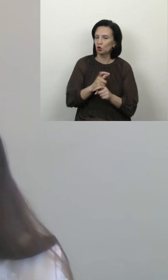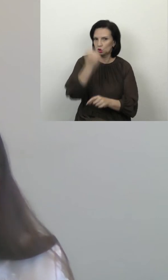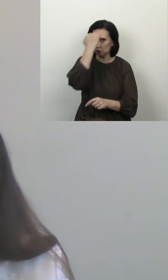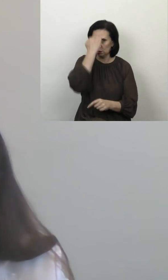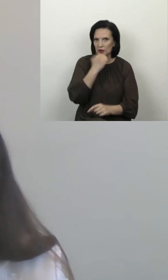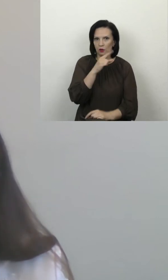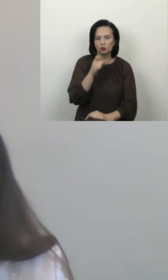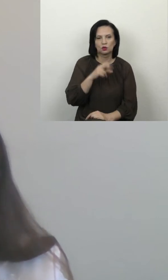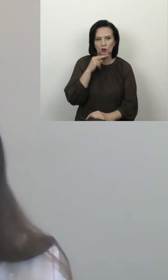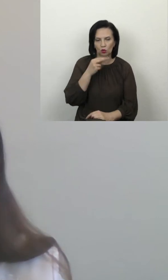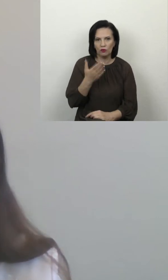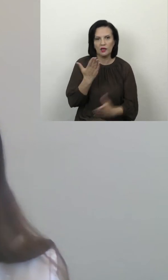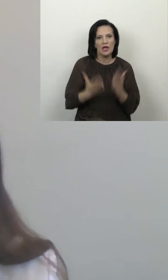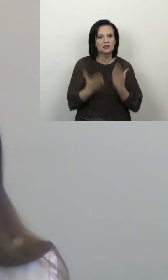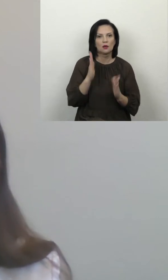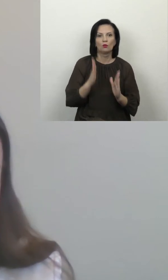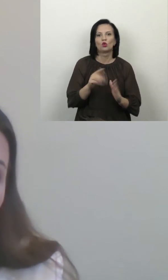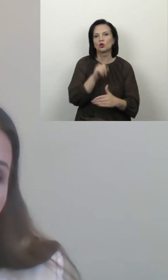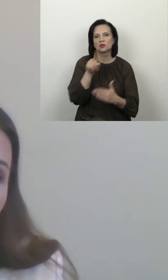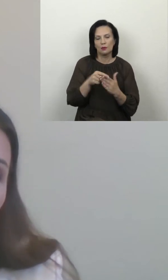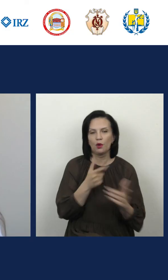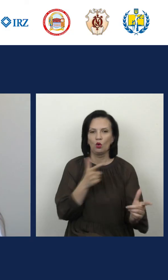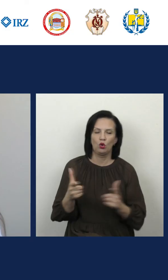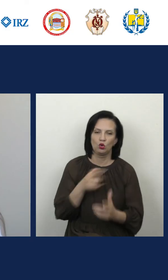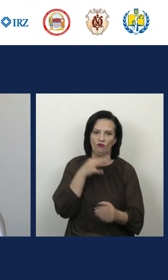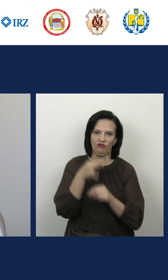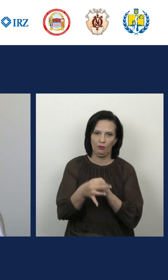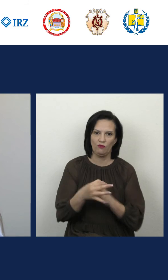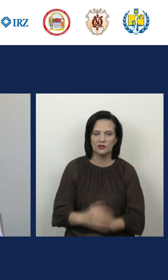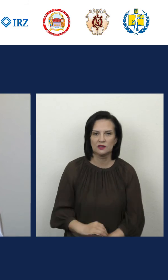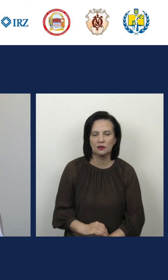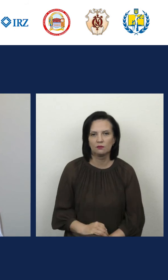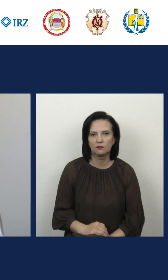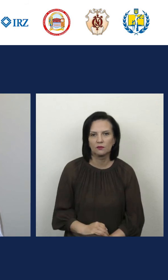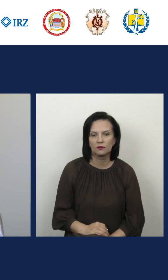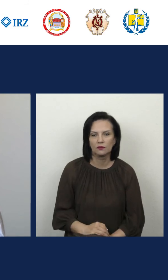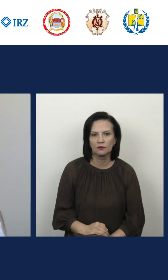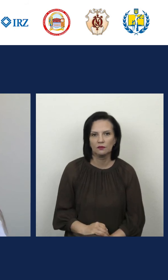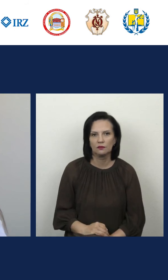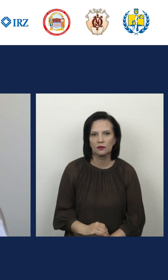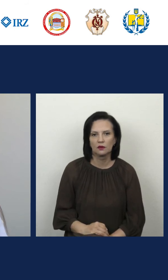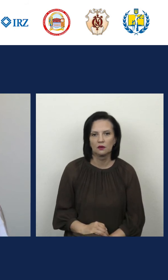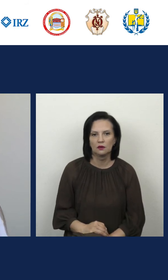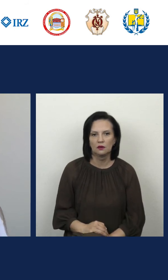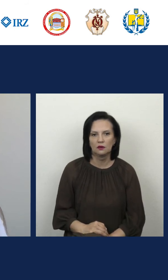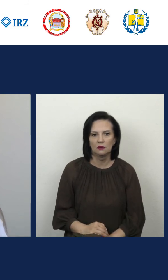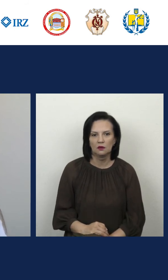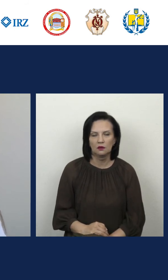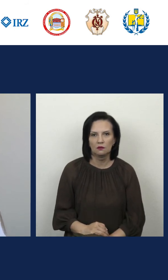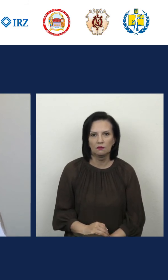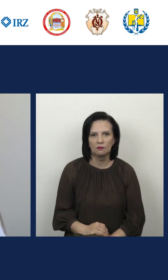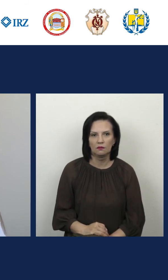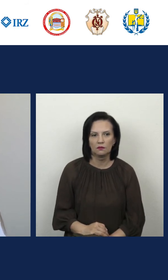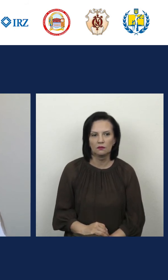my presentation. Thank you very much. If there are any questions, I would be happy to answer.